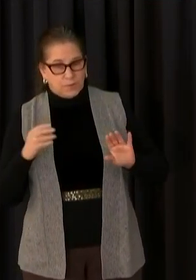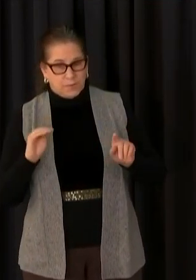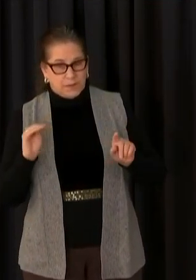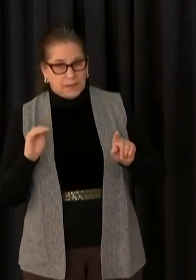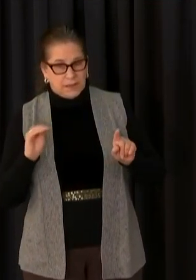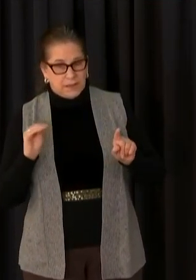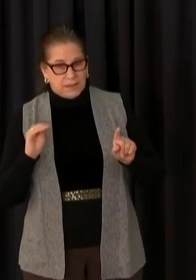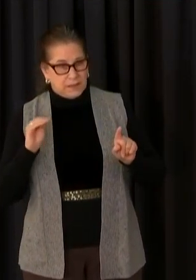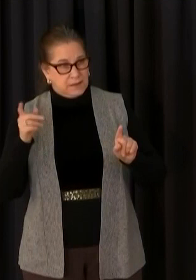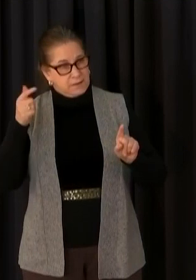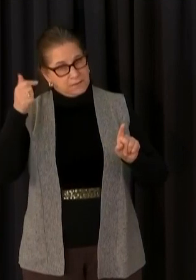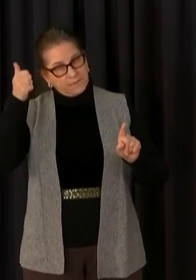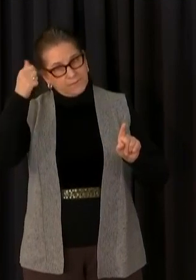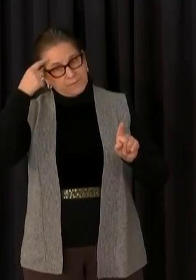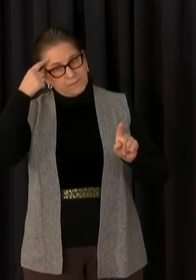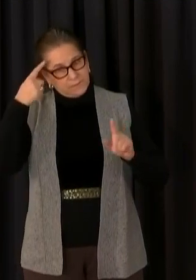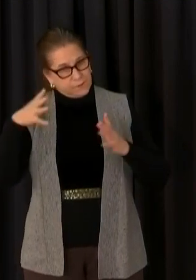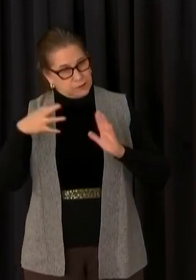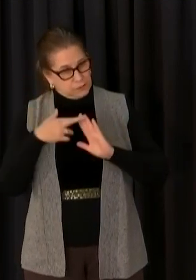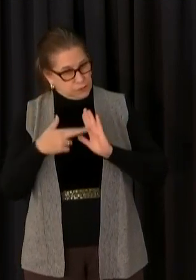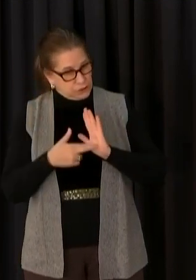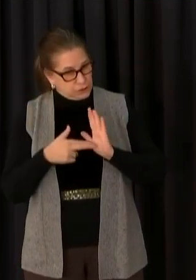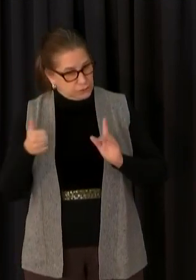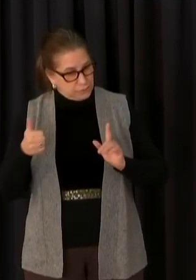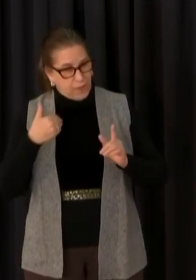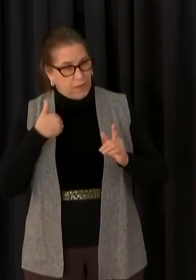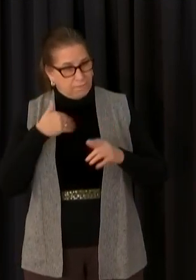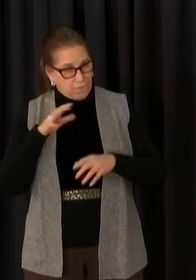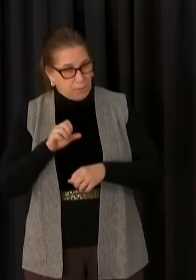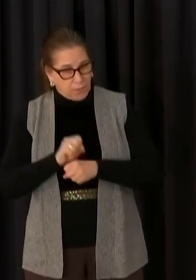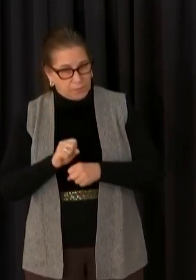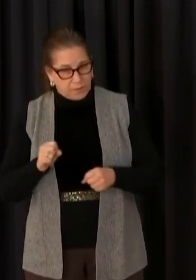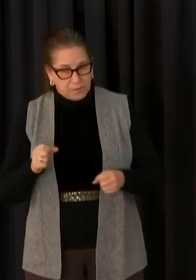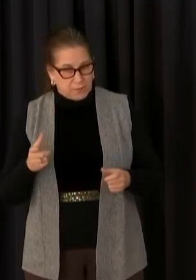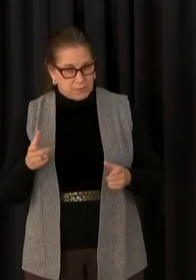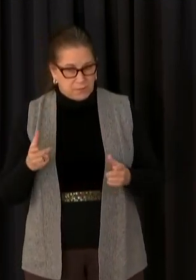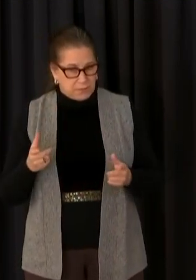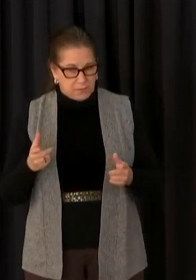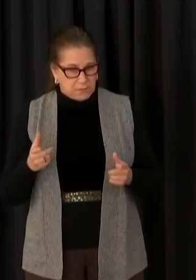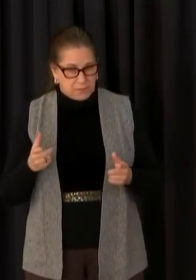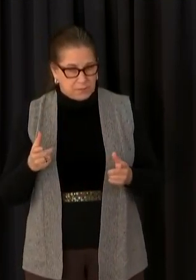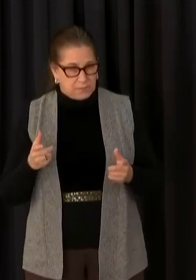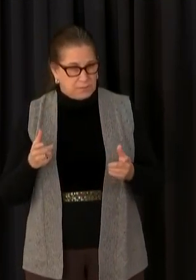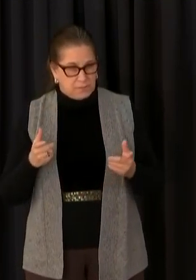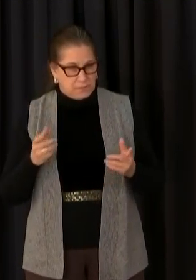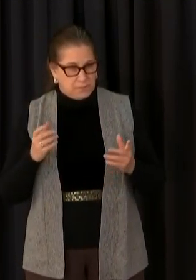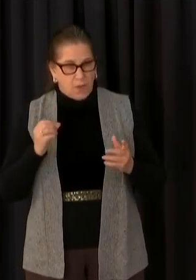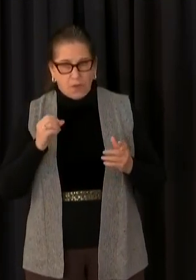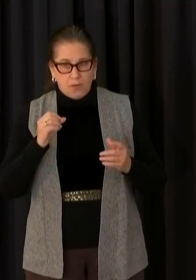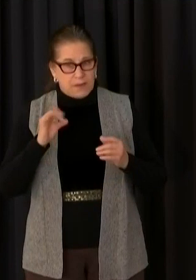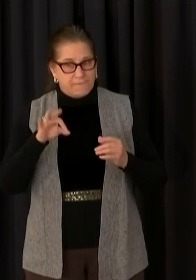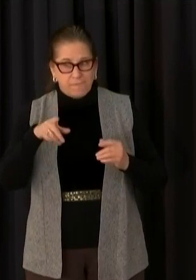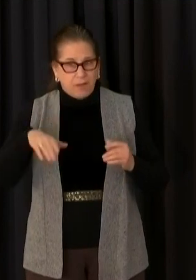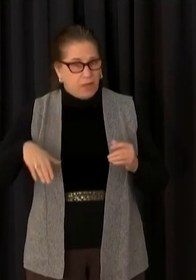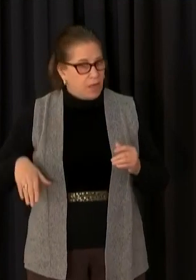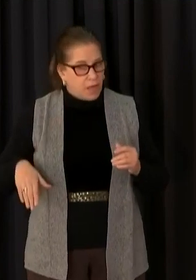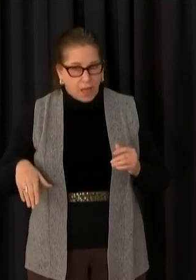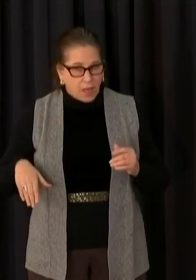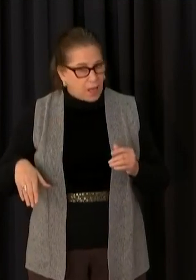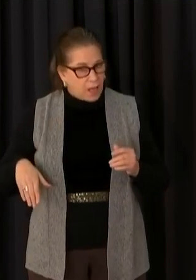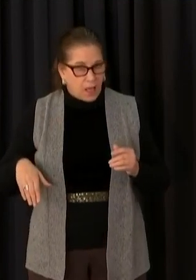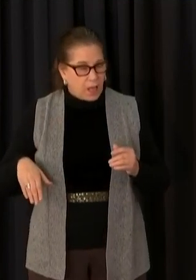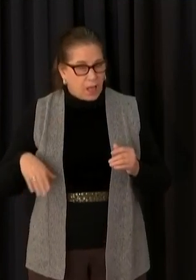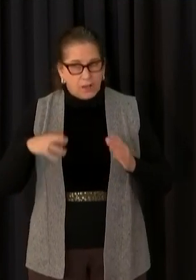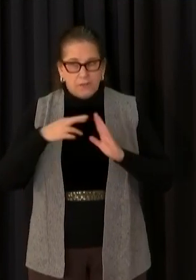were registered for an appointment, were not registered. We've communicated that a number of times. We want